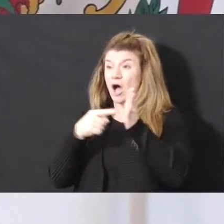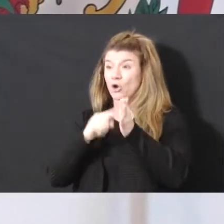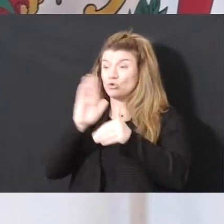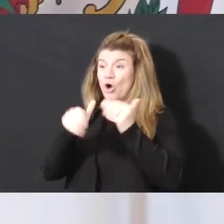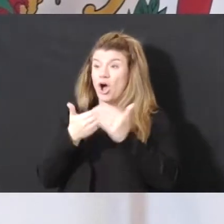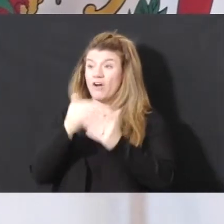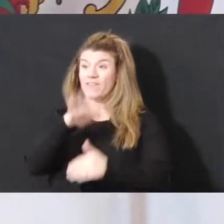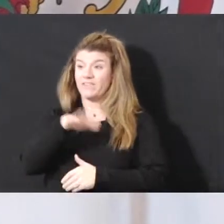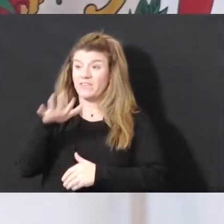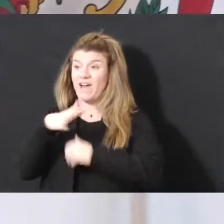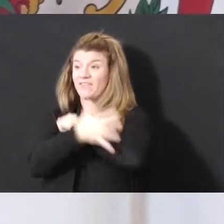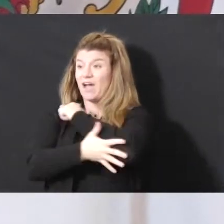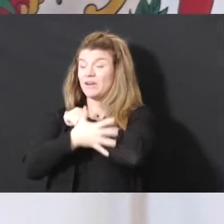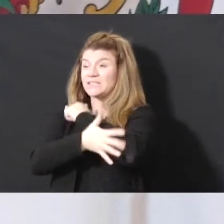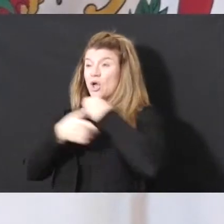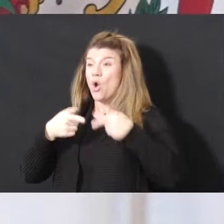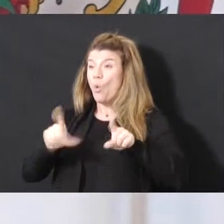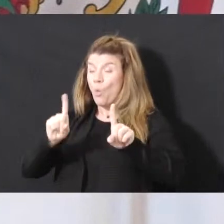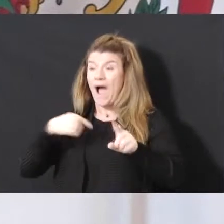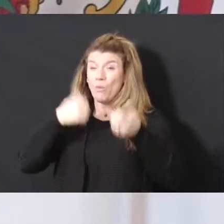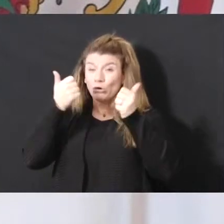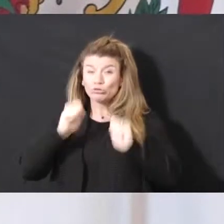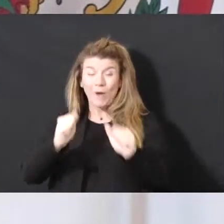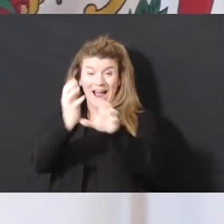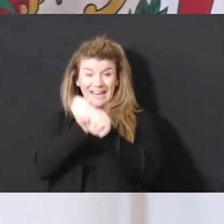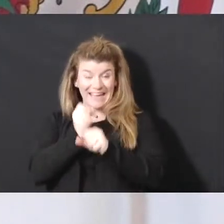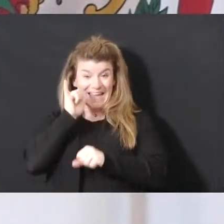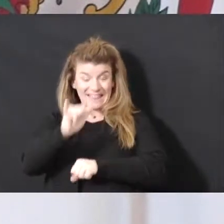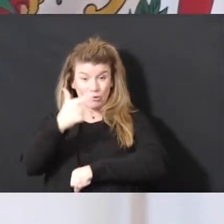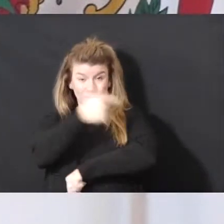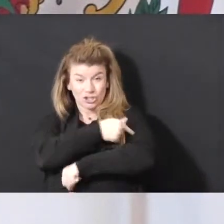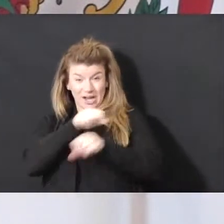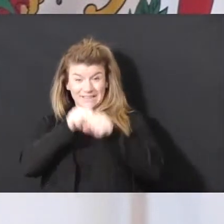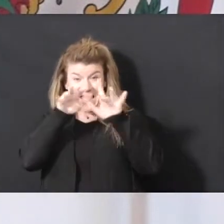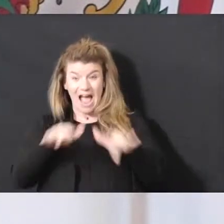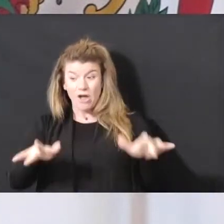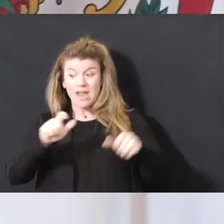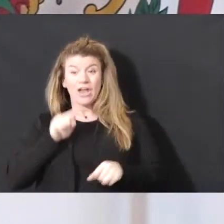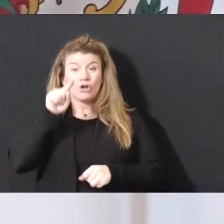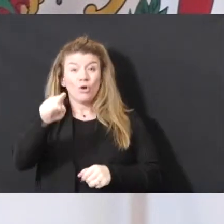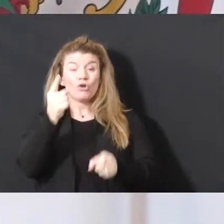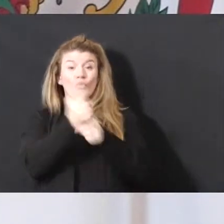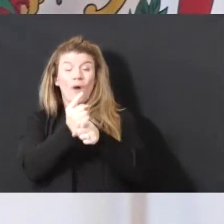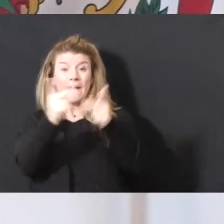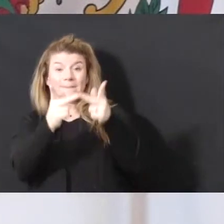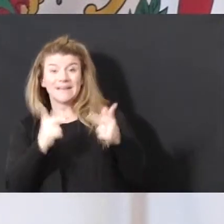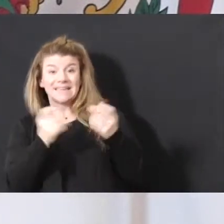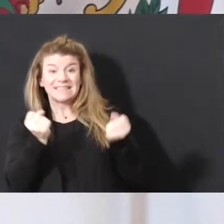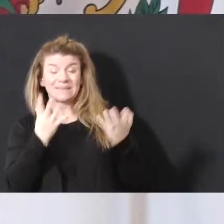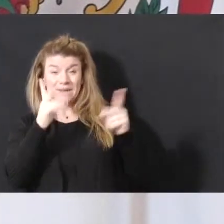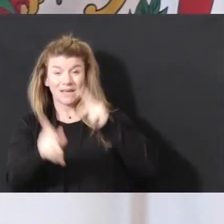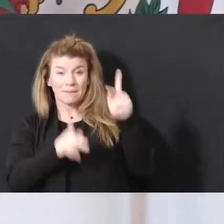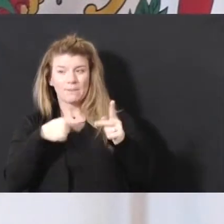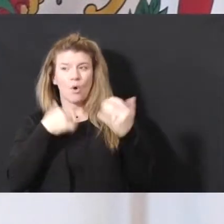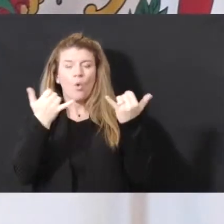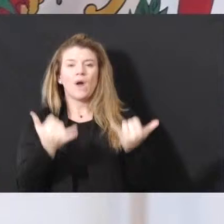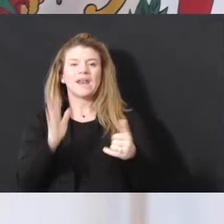counties. So, while we're trying to get these out and get them as many arms as we possibly can get them, we're now going to